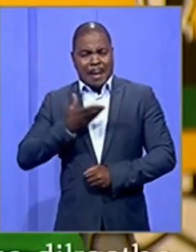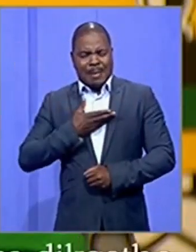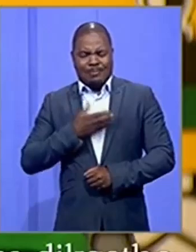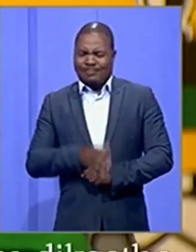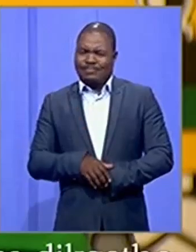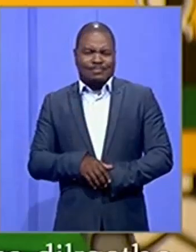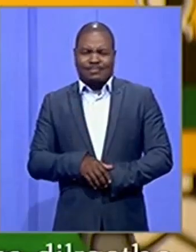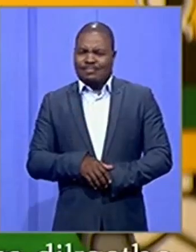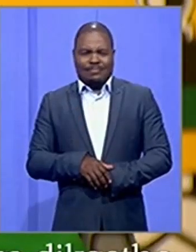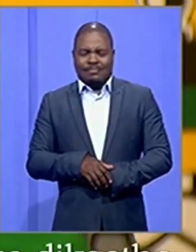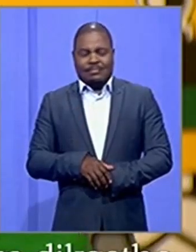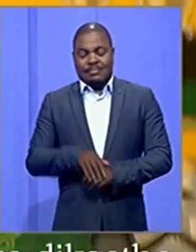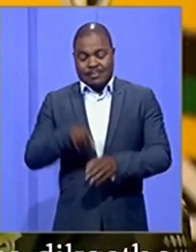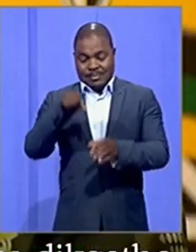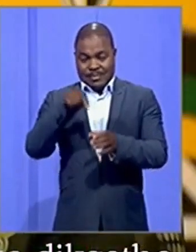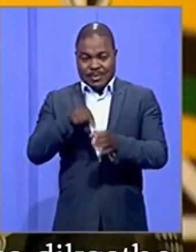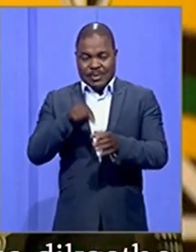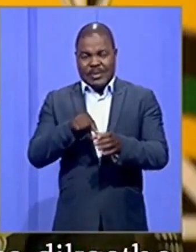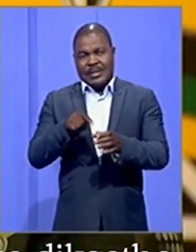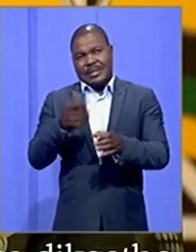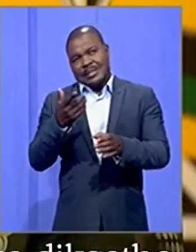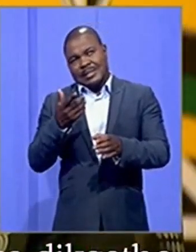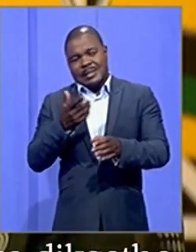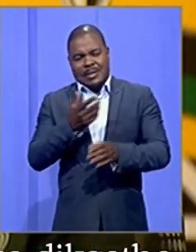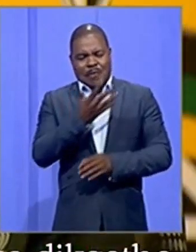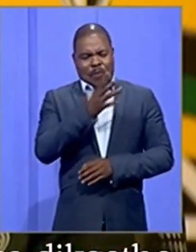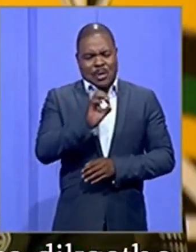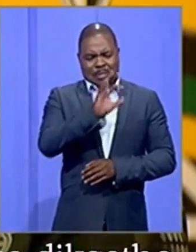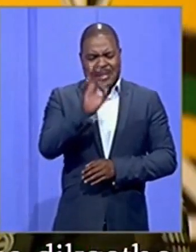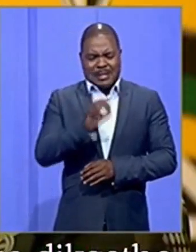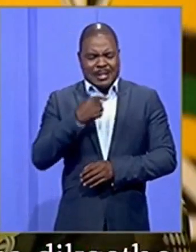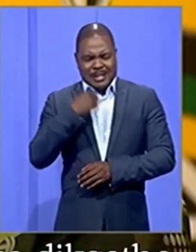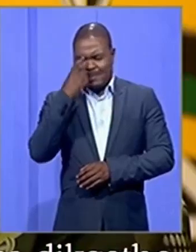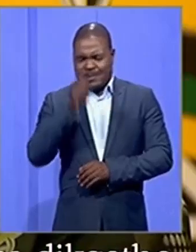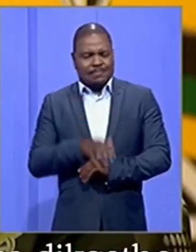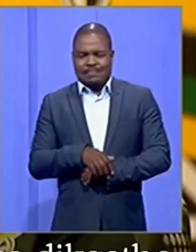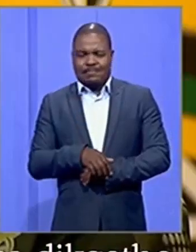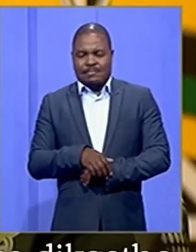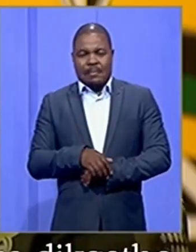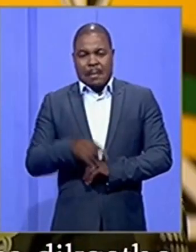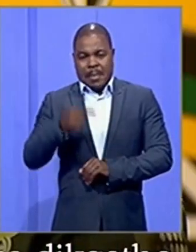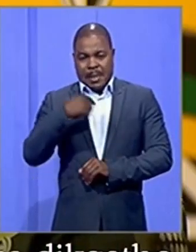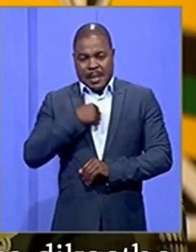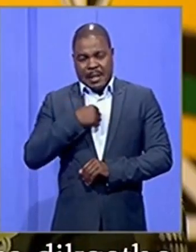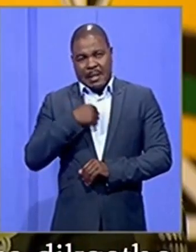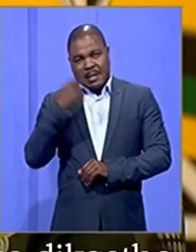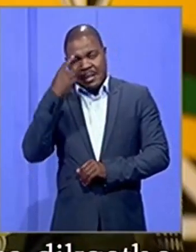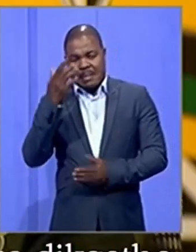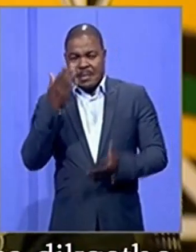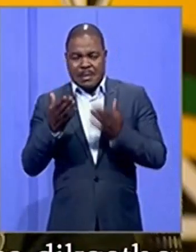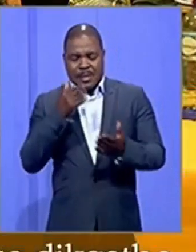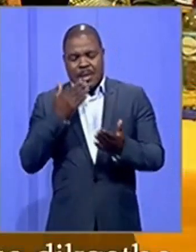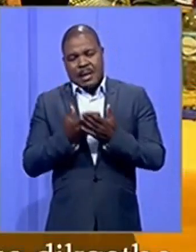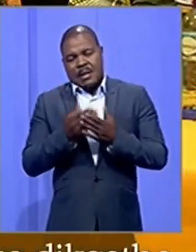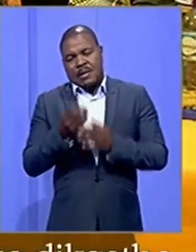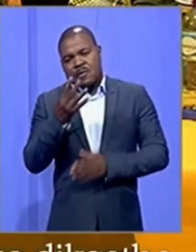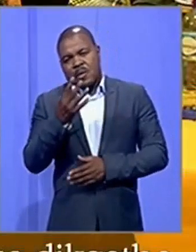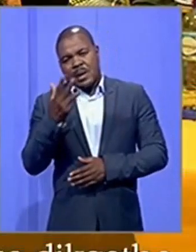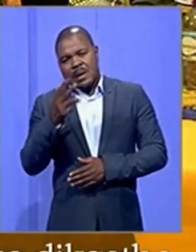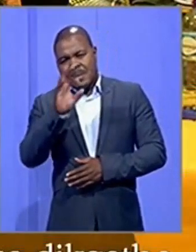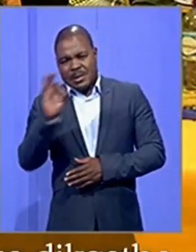e kgona ho thola bo around 40%. Ho ya ka nna even le ba ka thola around 48%,